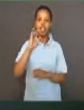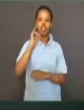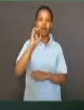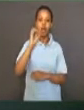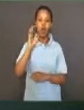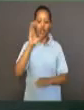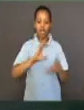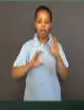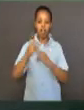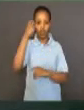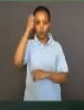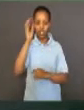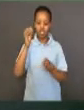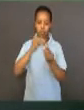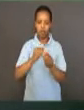better.